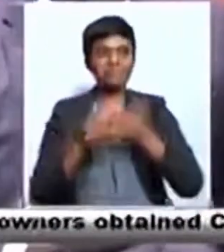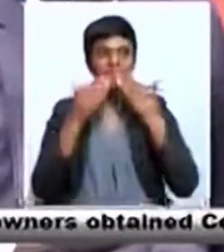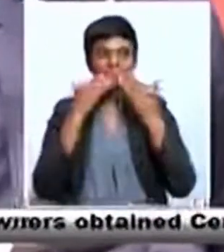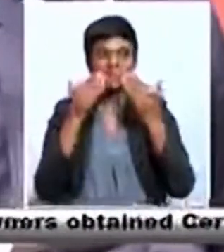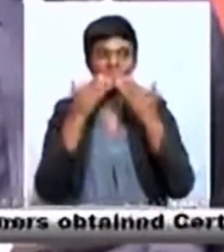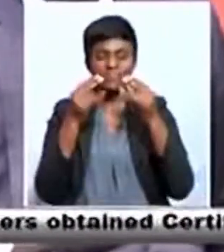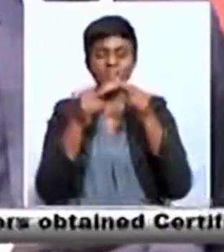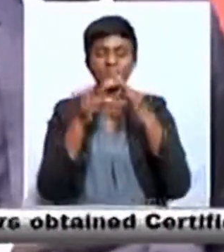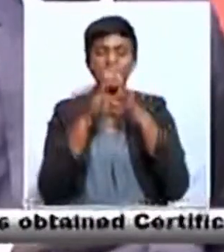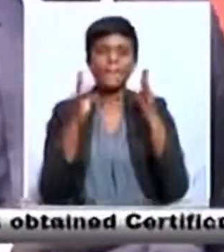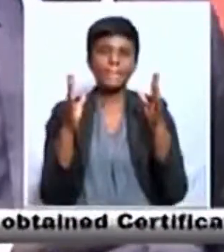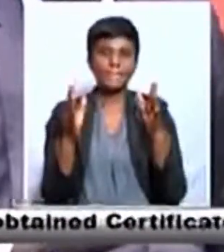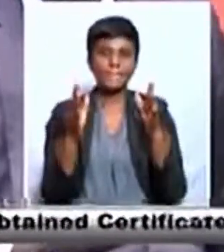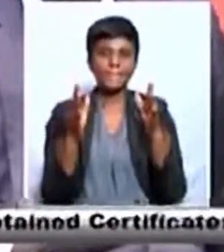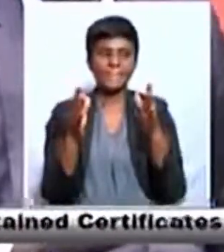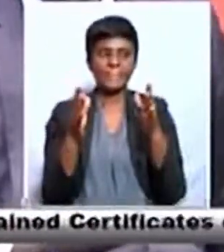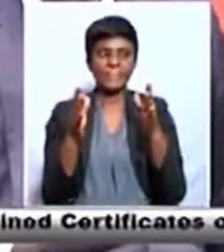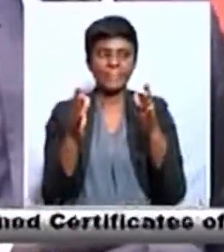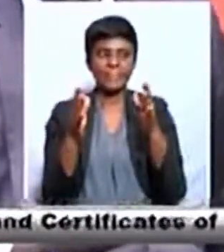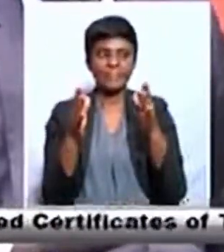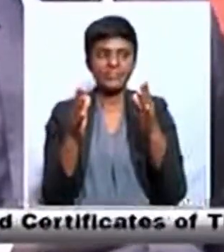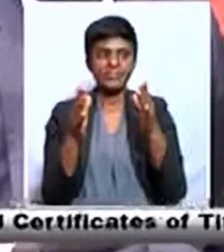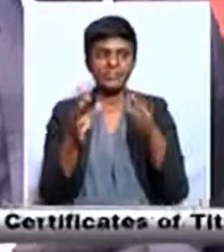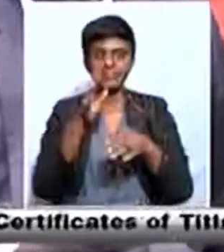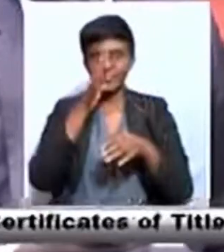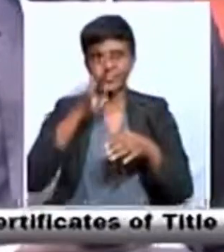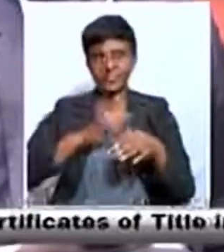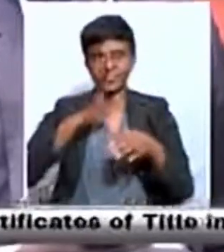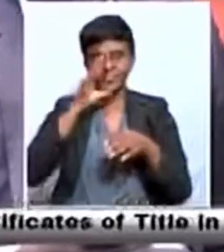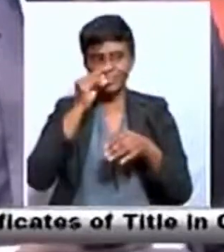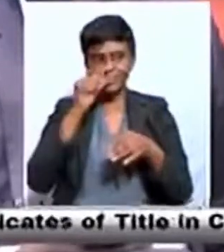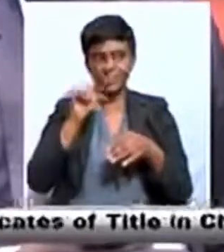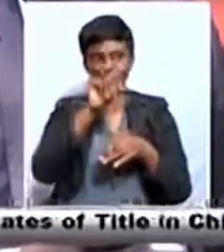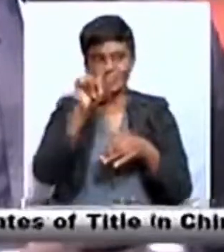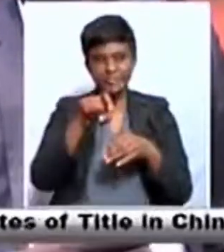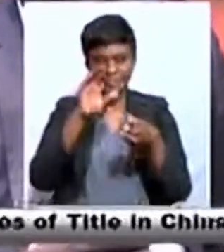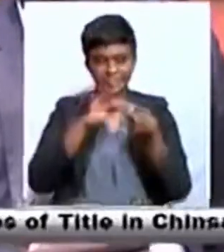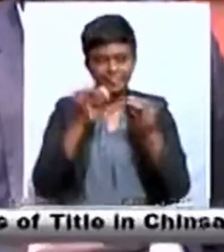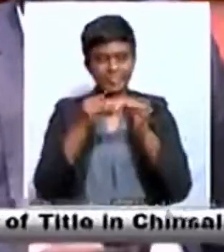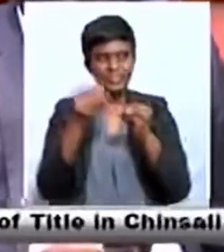Thank you very much. Madam Speaker, question number 14.